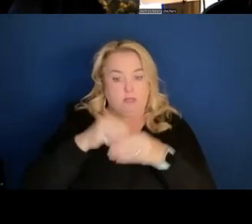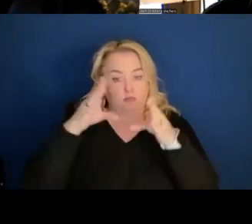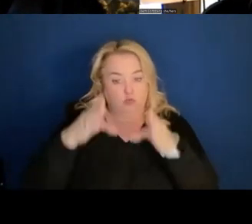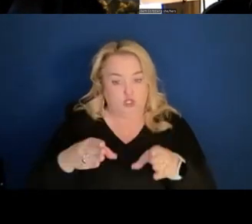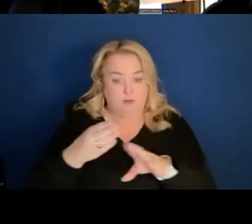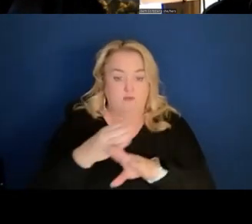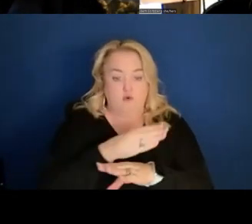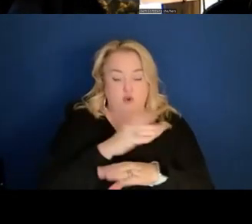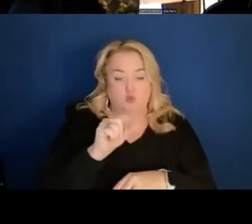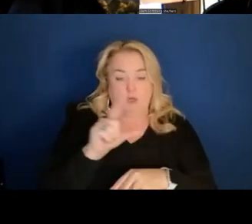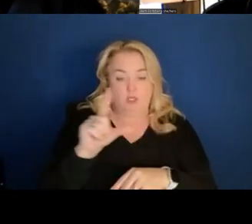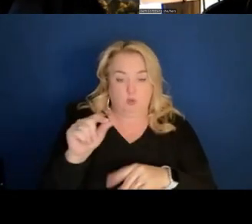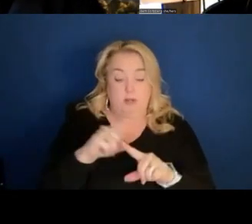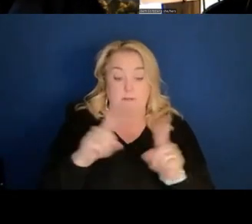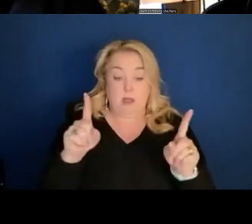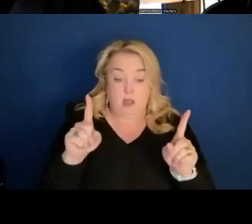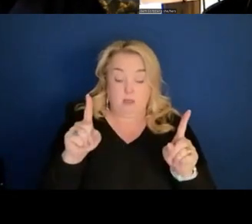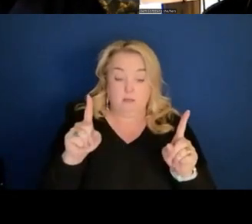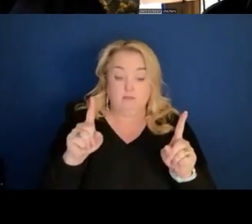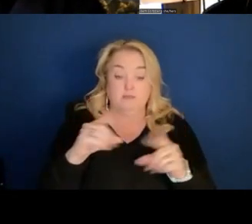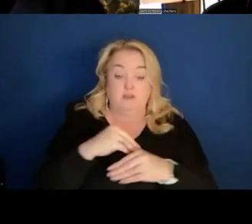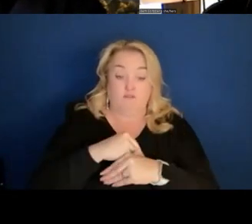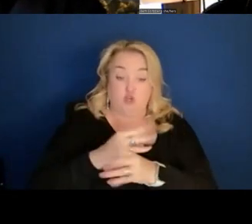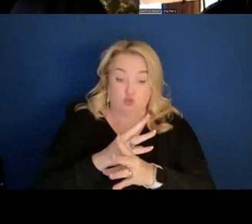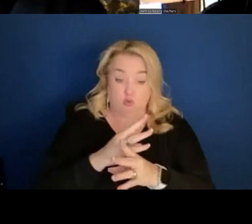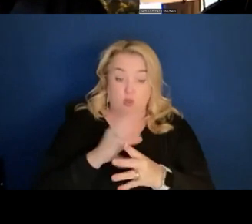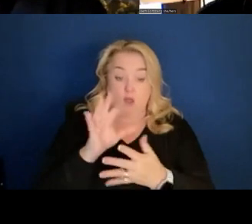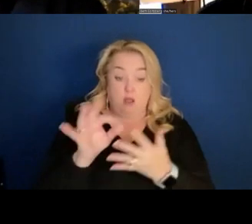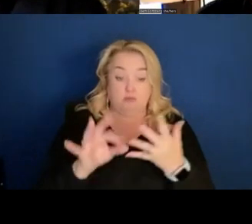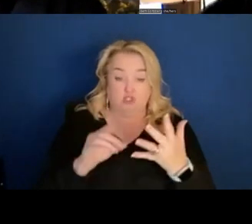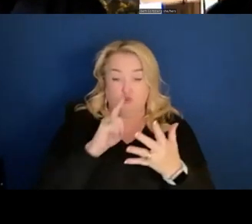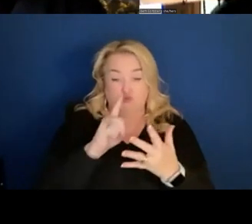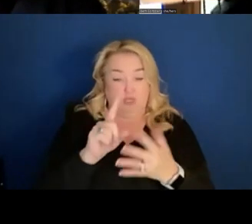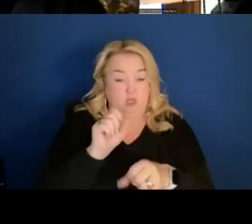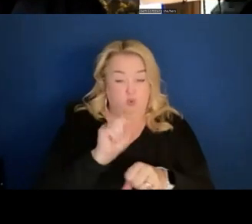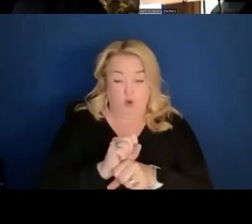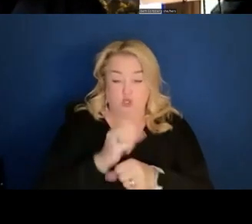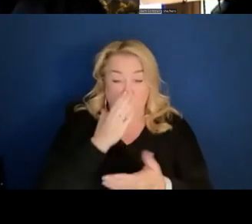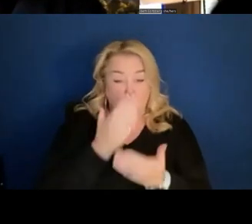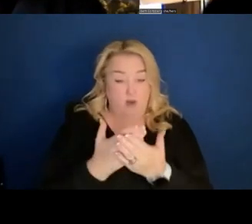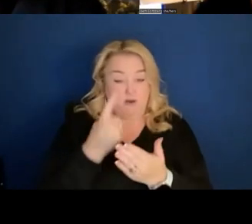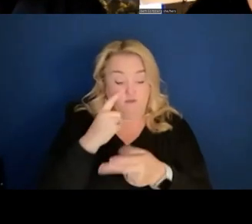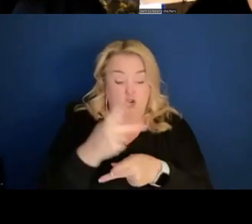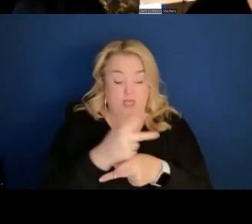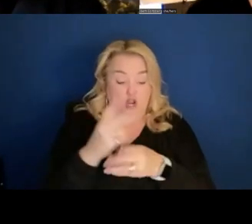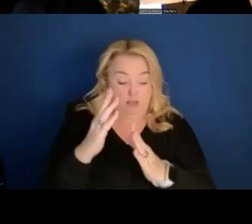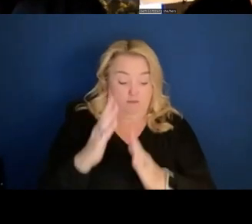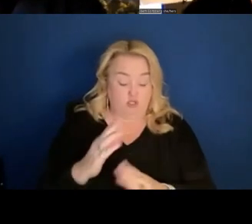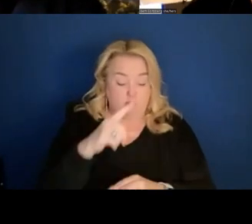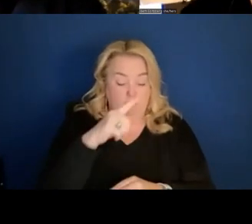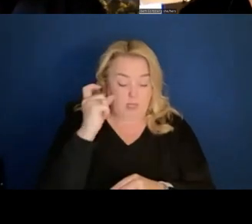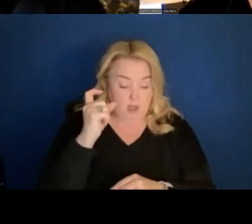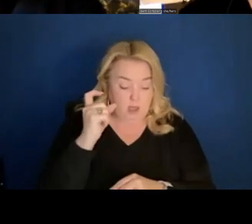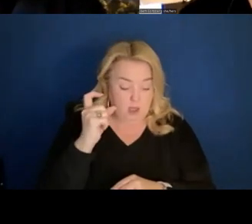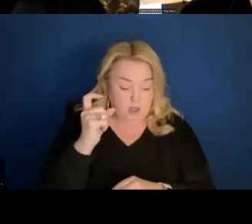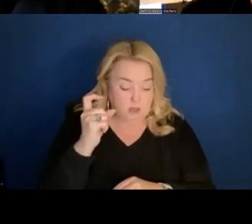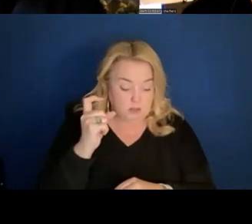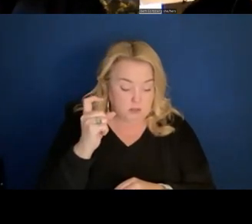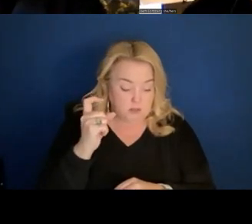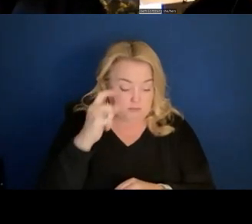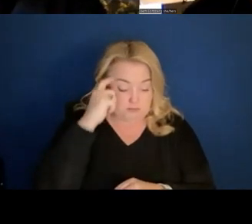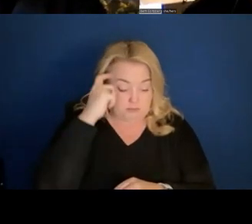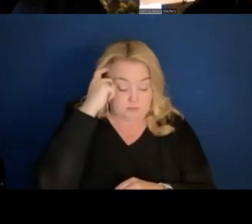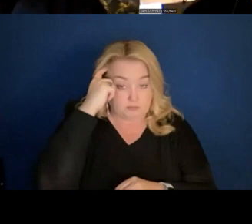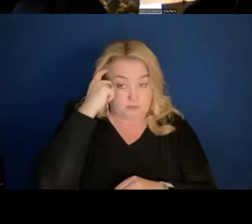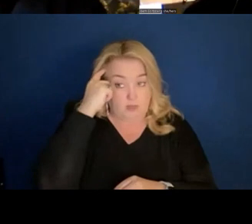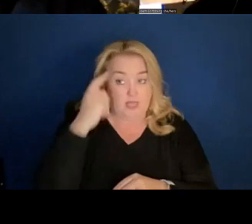2020, but what we have found is that the virtual option works really well for caregivers because they don't have to find someone to take care of their